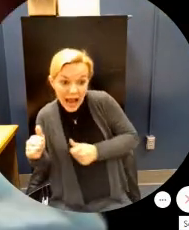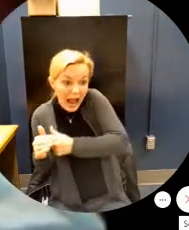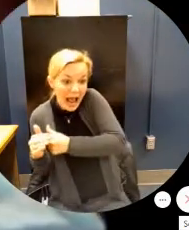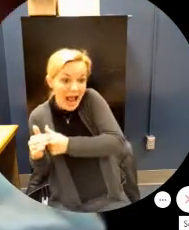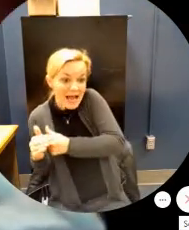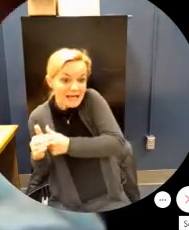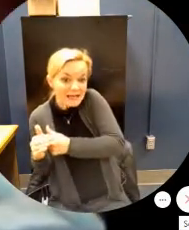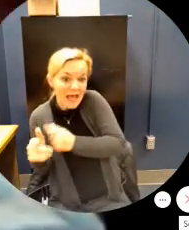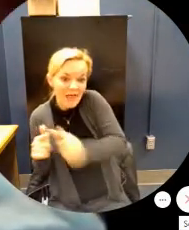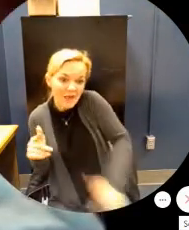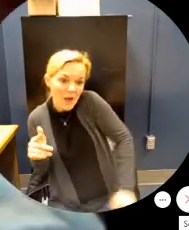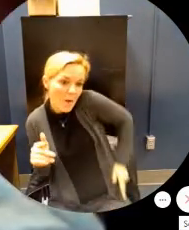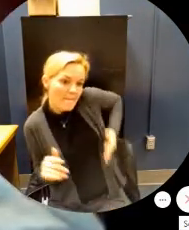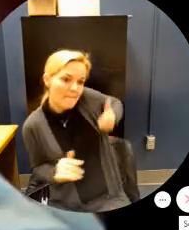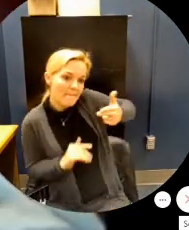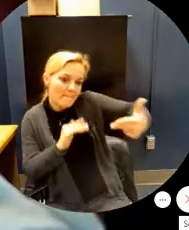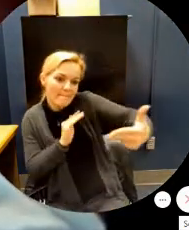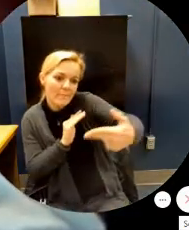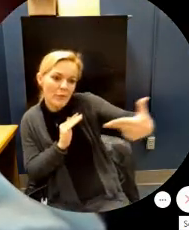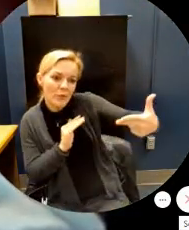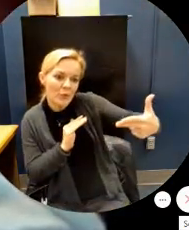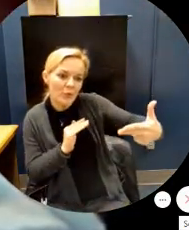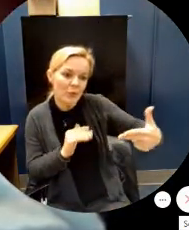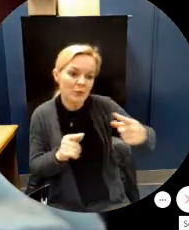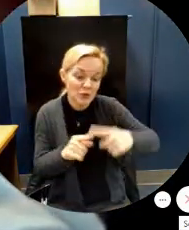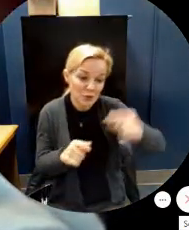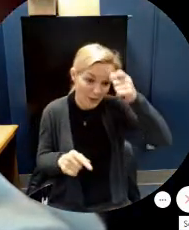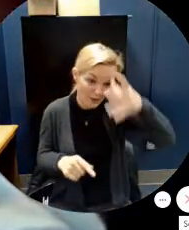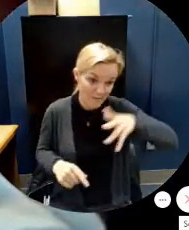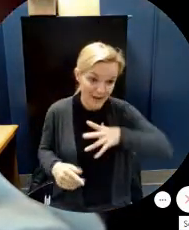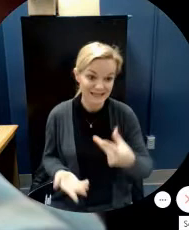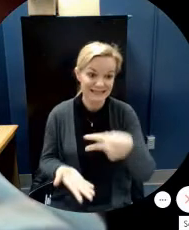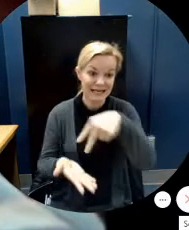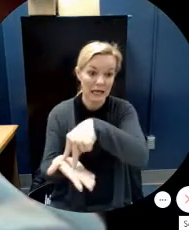I just brought the weapon up and fired where the man had been standing.